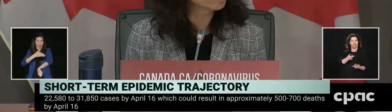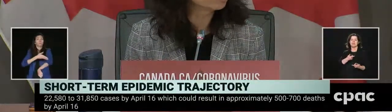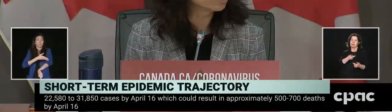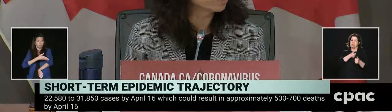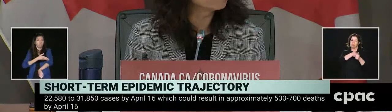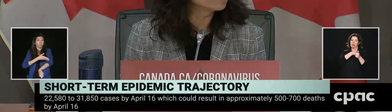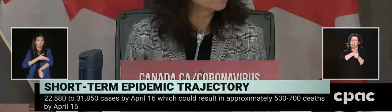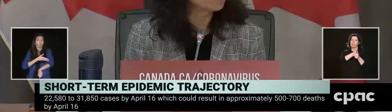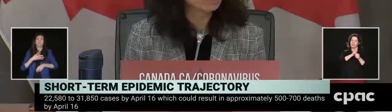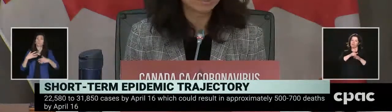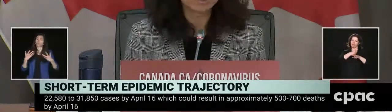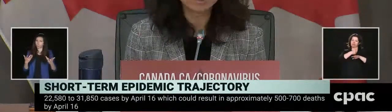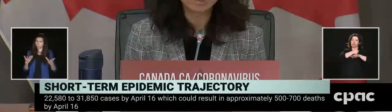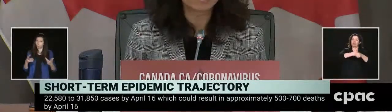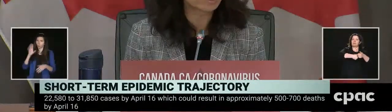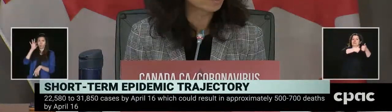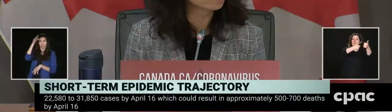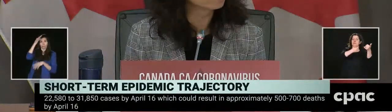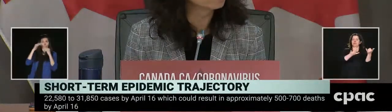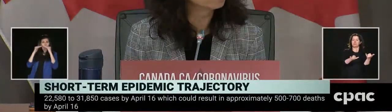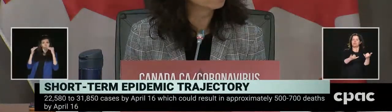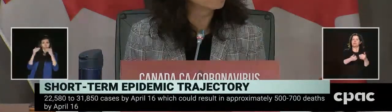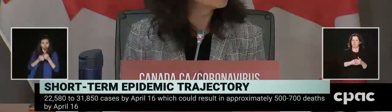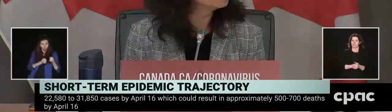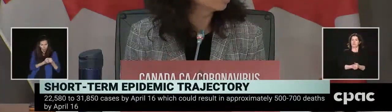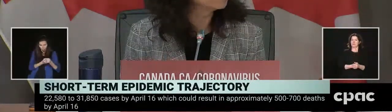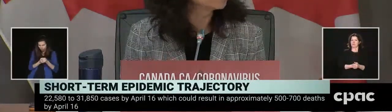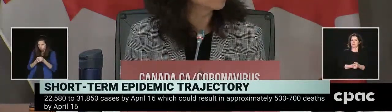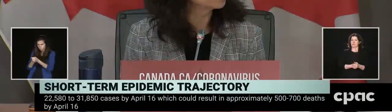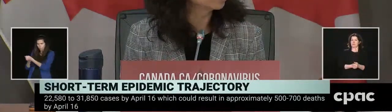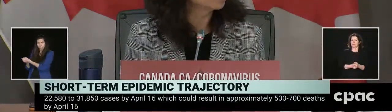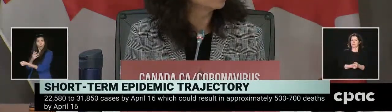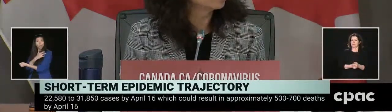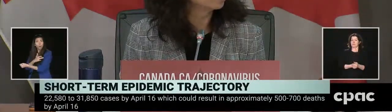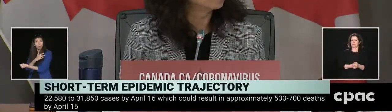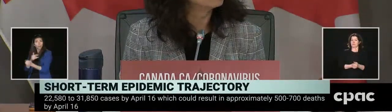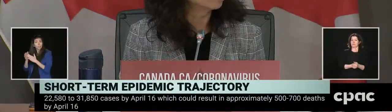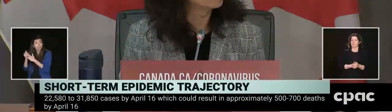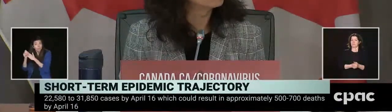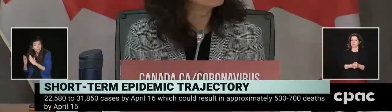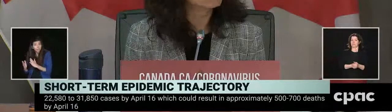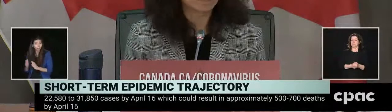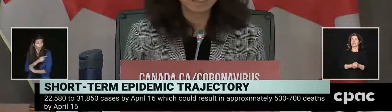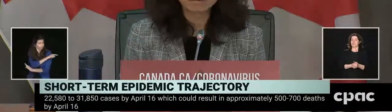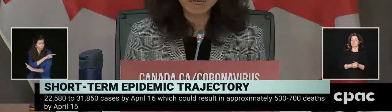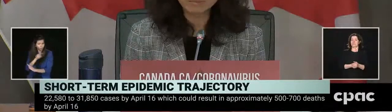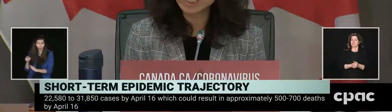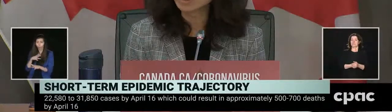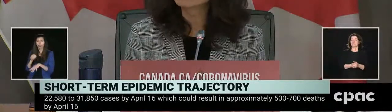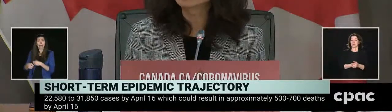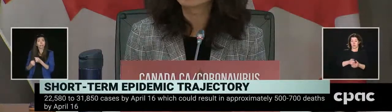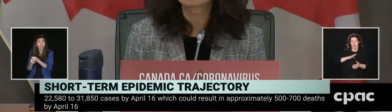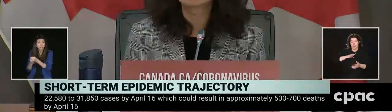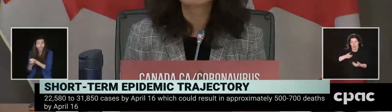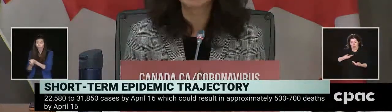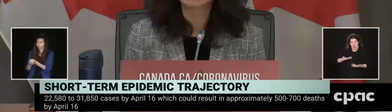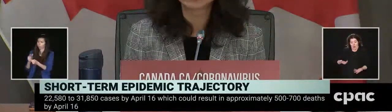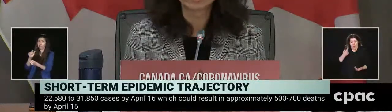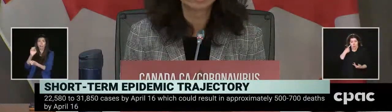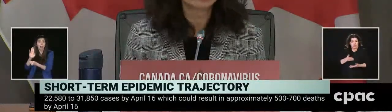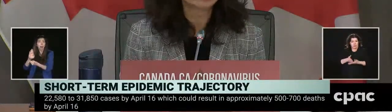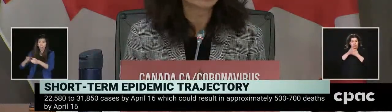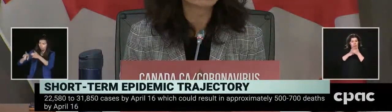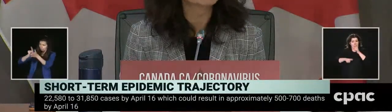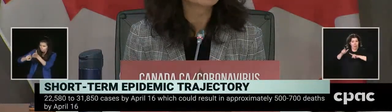National Microbiology Lab and the agency, Health Canada. Other departments actually are ramping up to